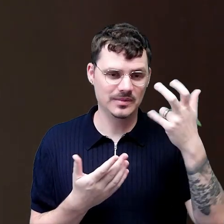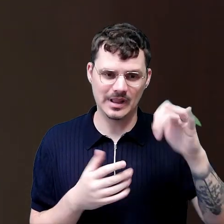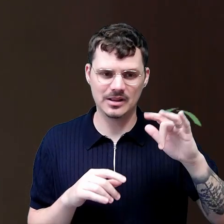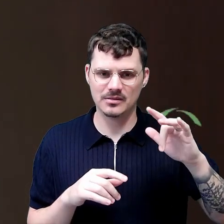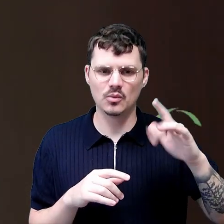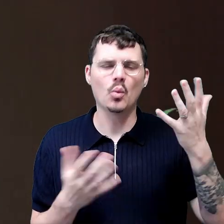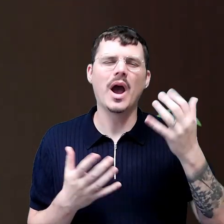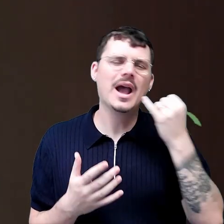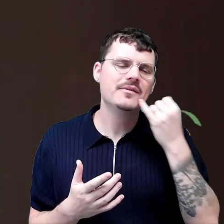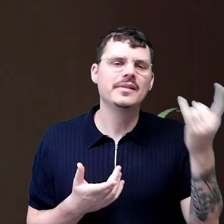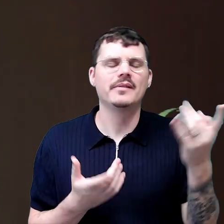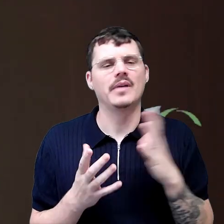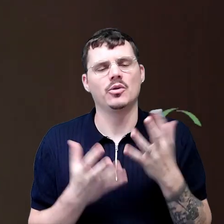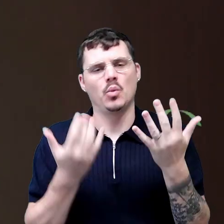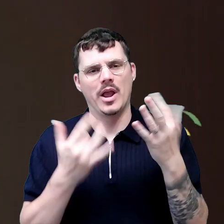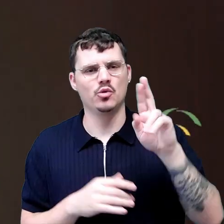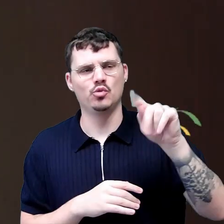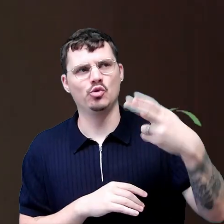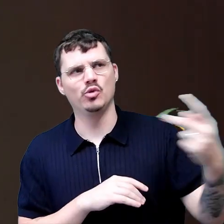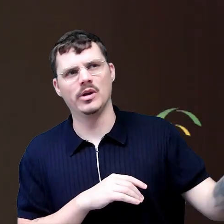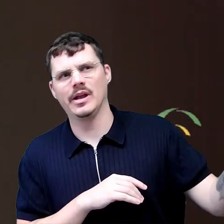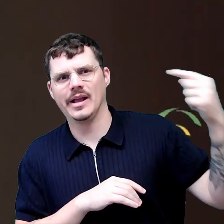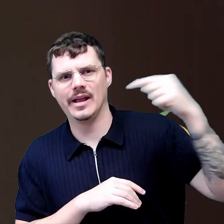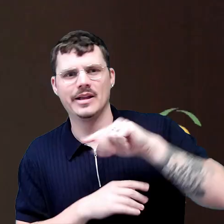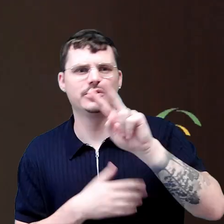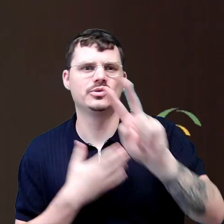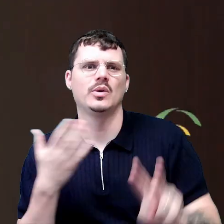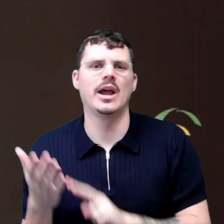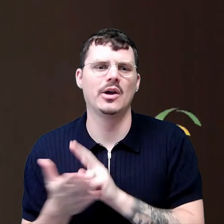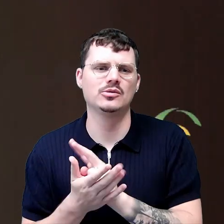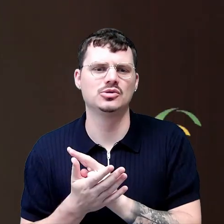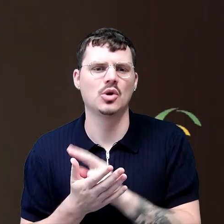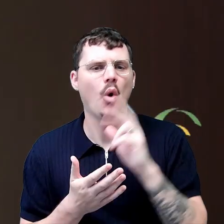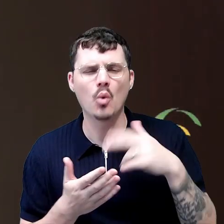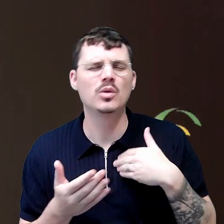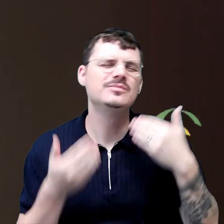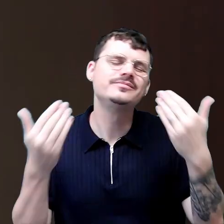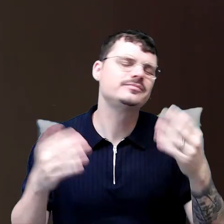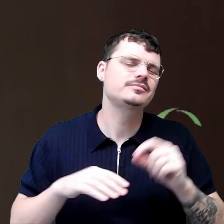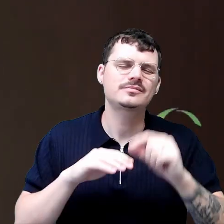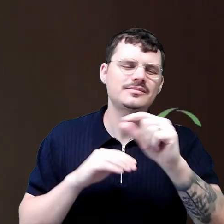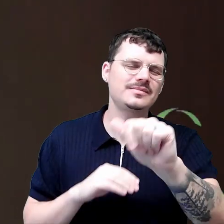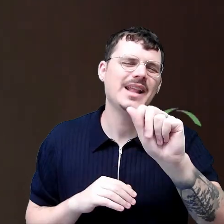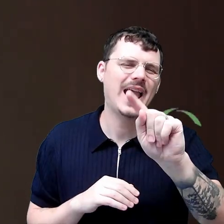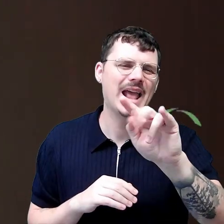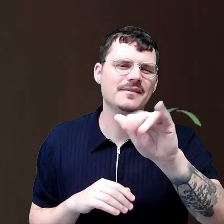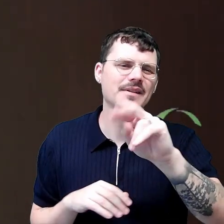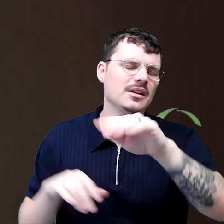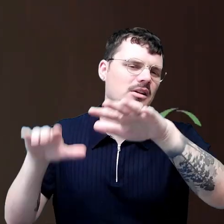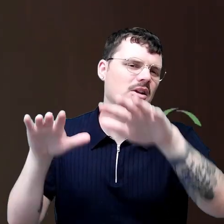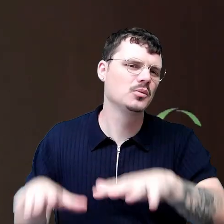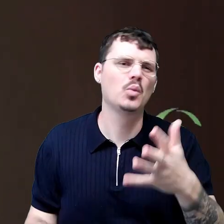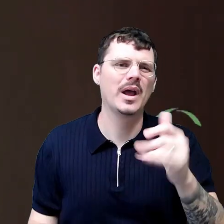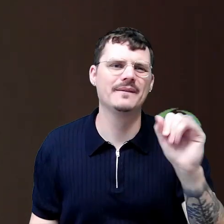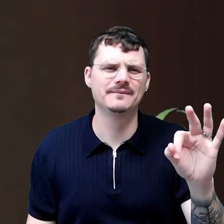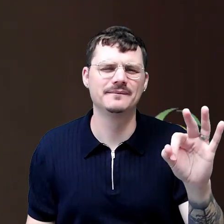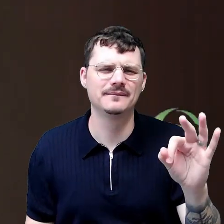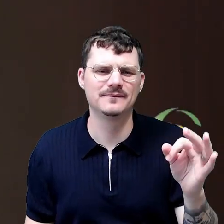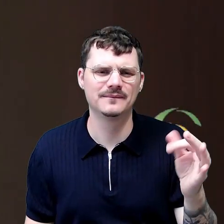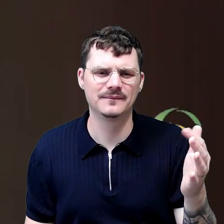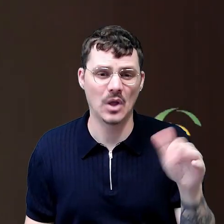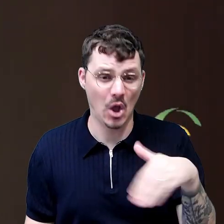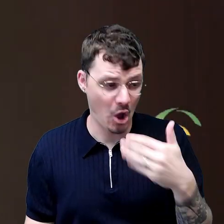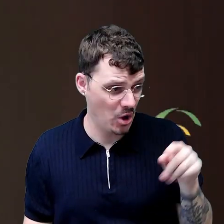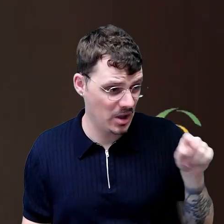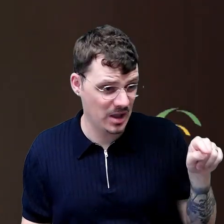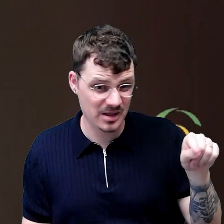couldn't, what if they'd waited for me to get there 2 hours? What if we'd given him a little Ativan to settle him down?